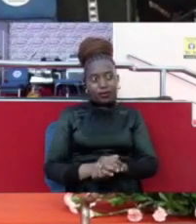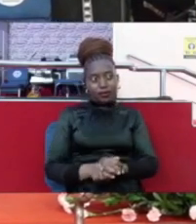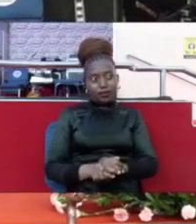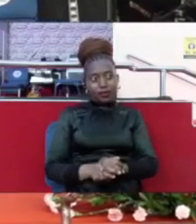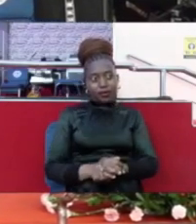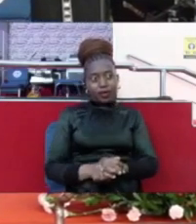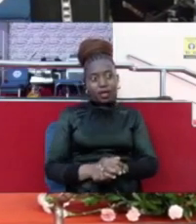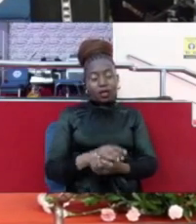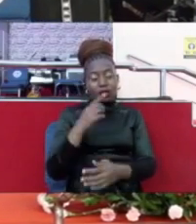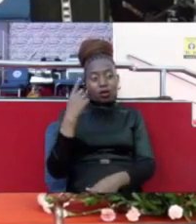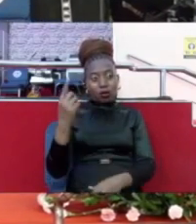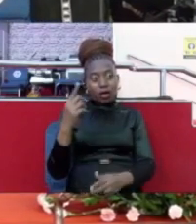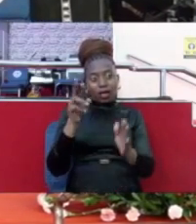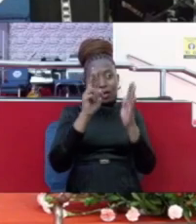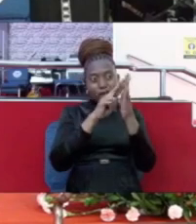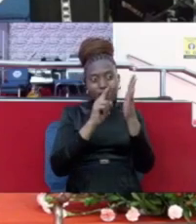sowing and reaping.